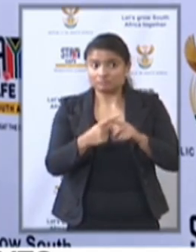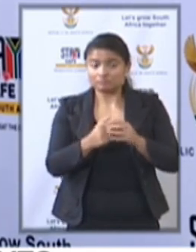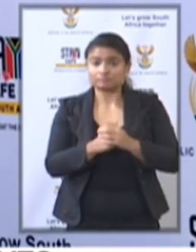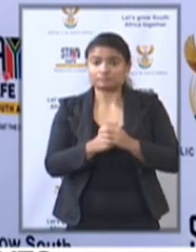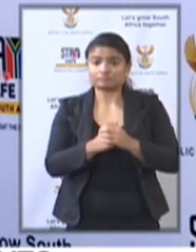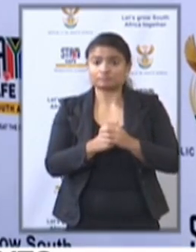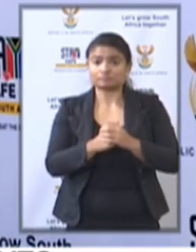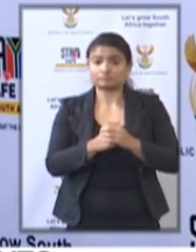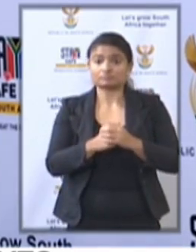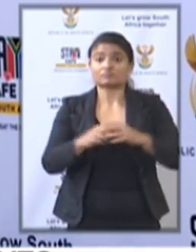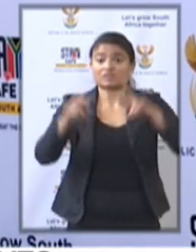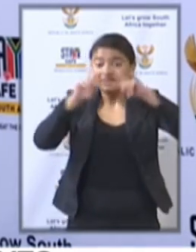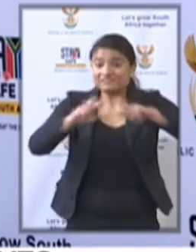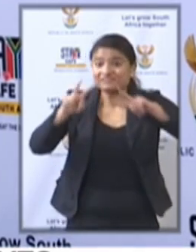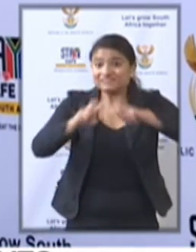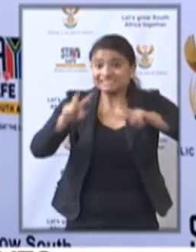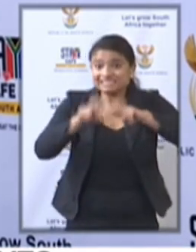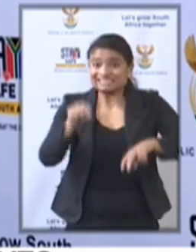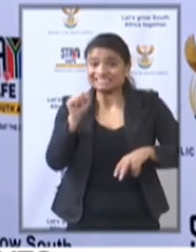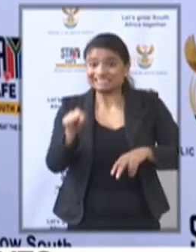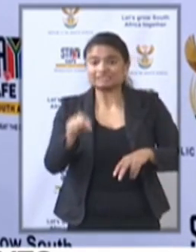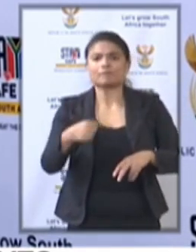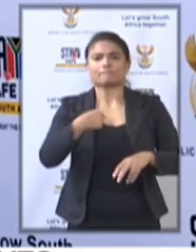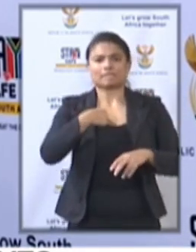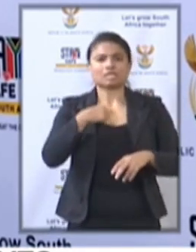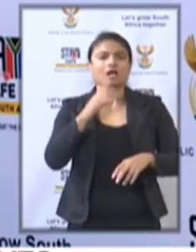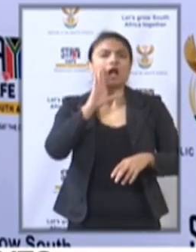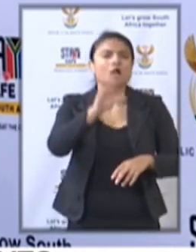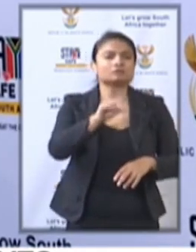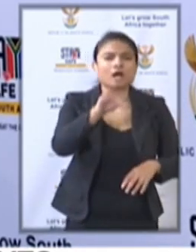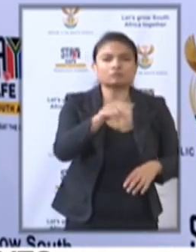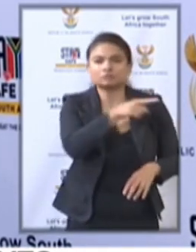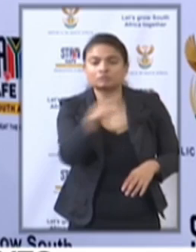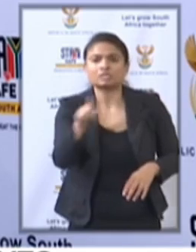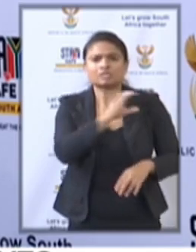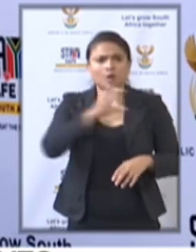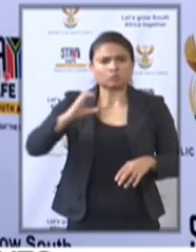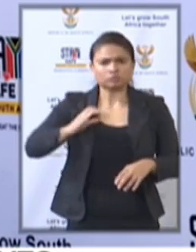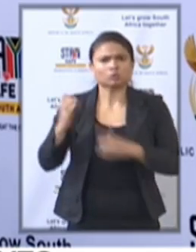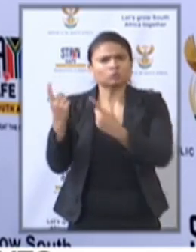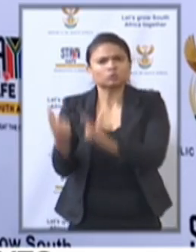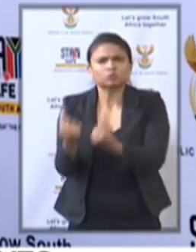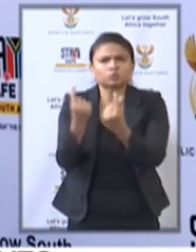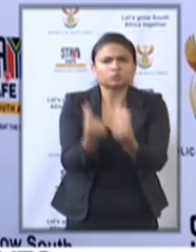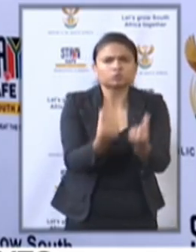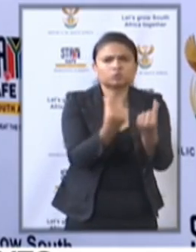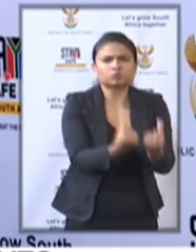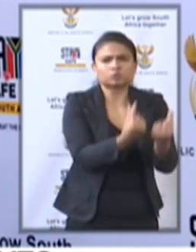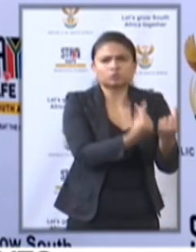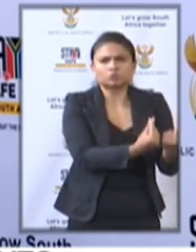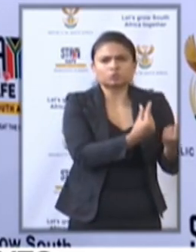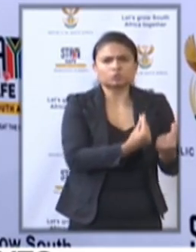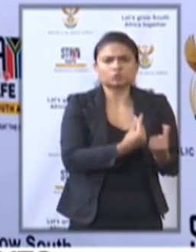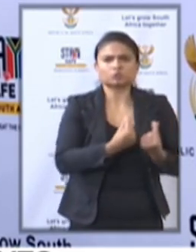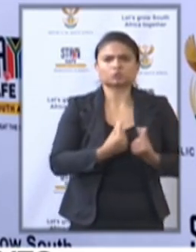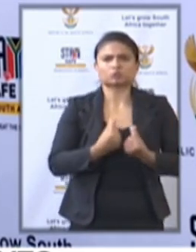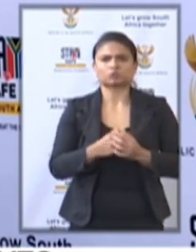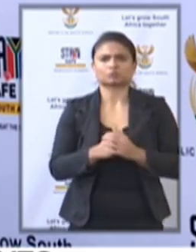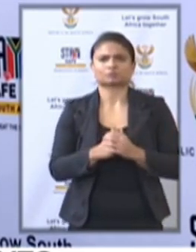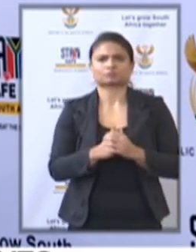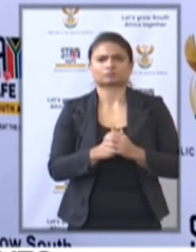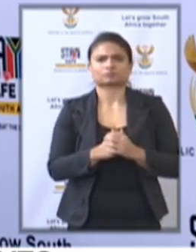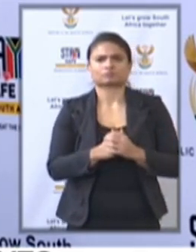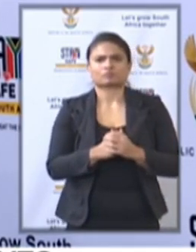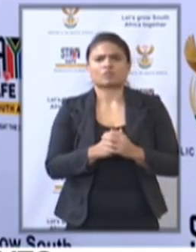This research that I've asked the Council for Higher Education to undertake will provide me